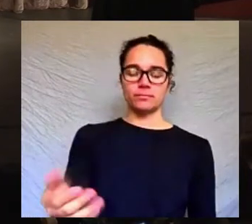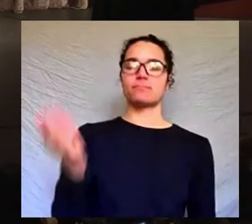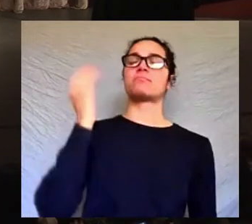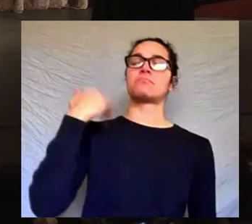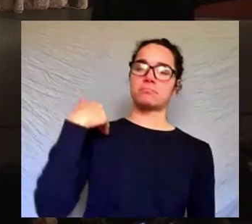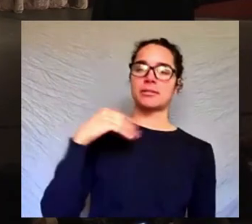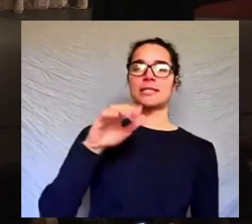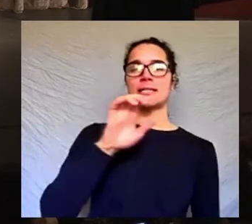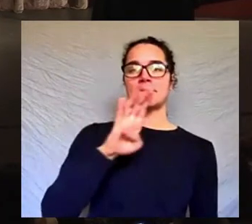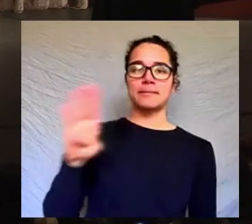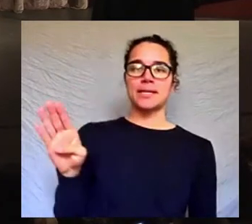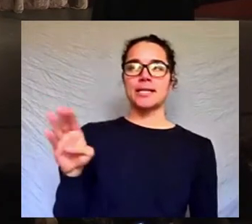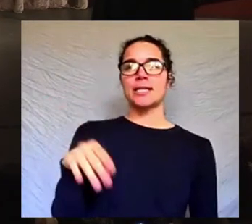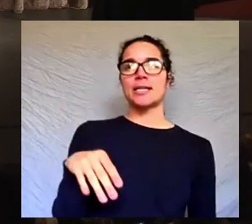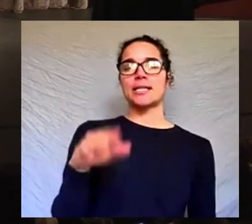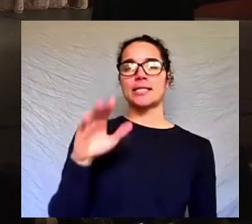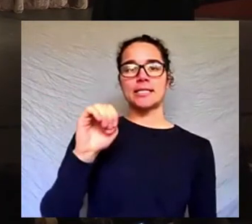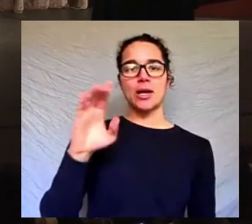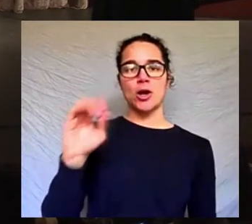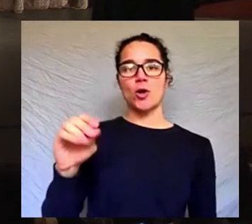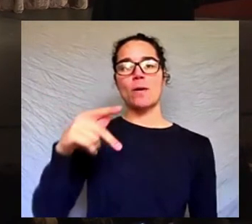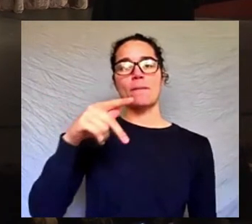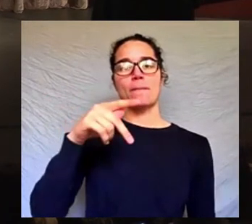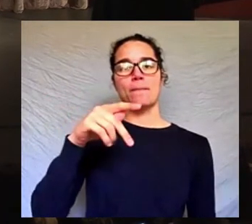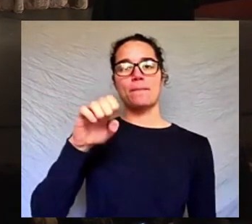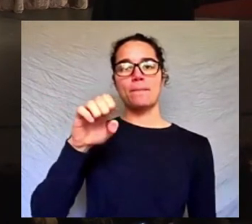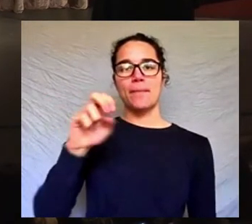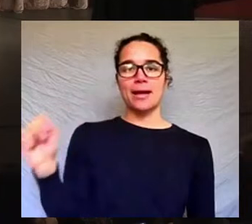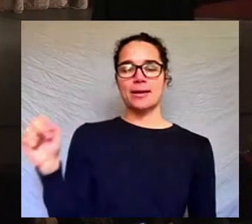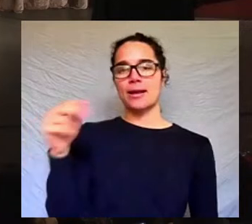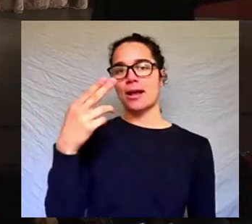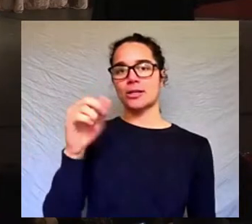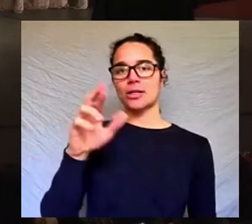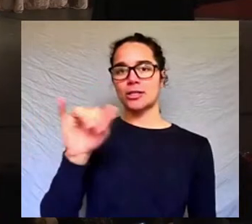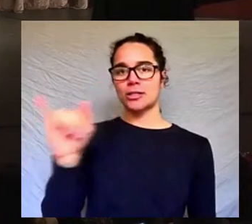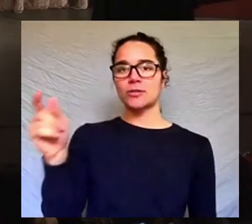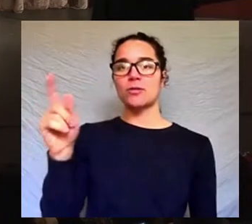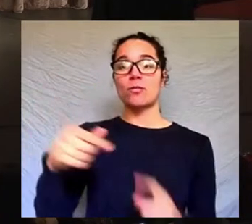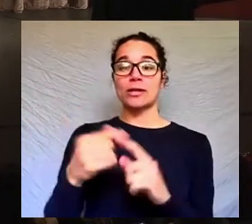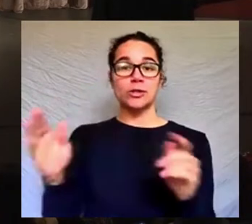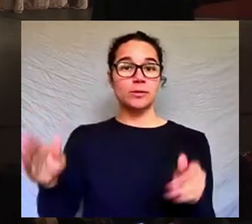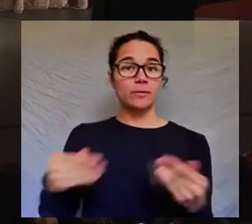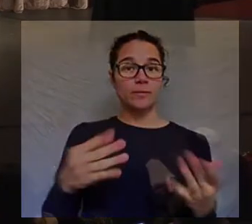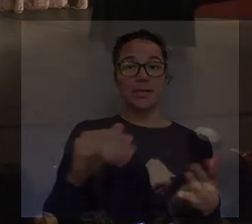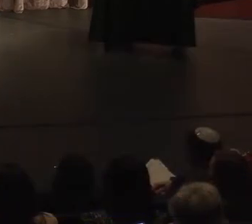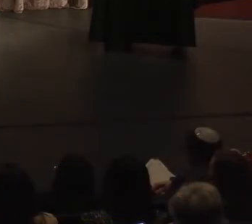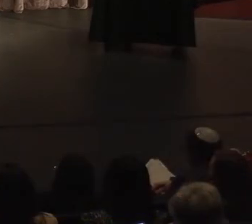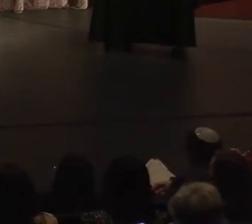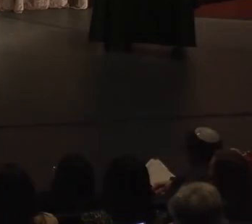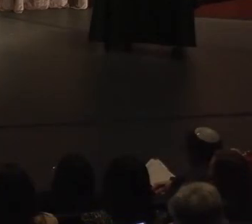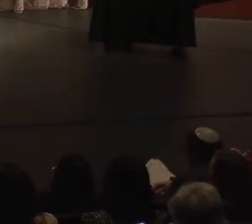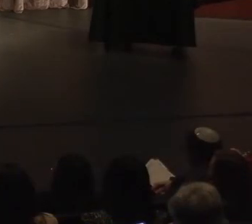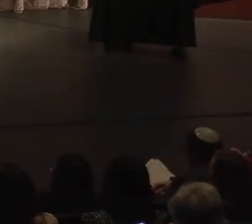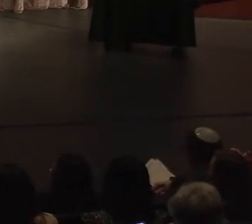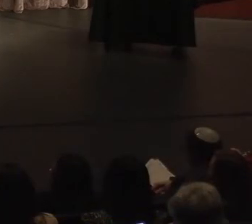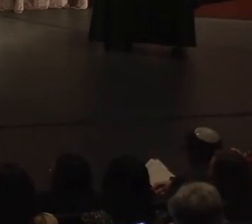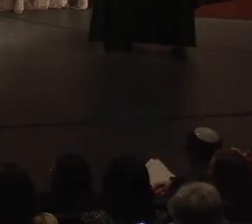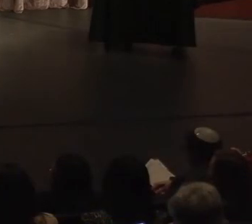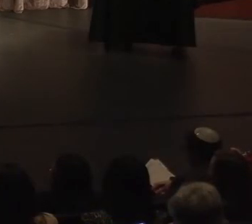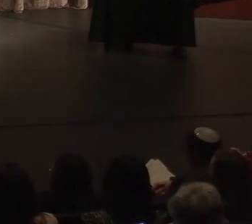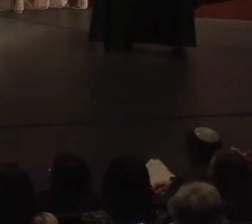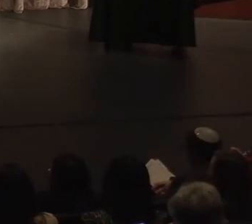introduced Civic Spark, we are convinced that another America is waiting to be heard, and that voices of